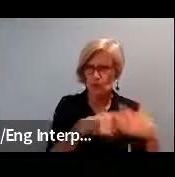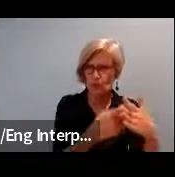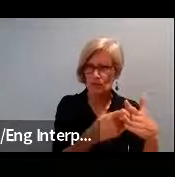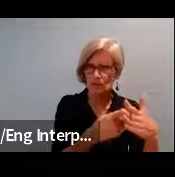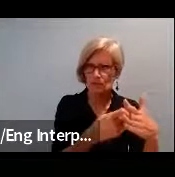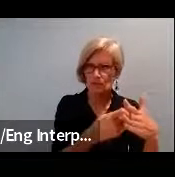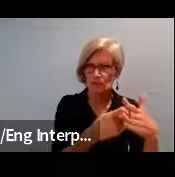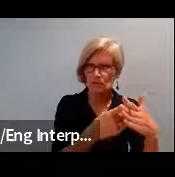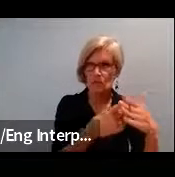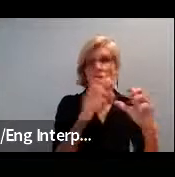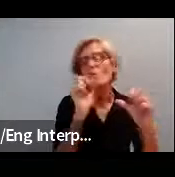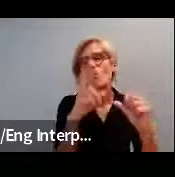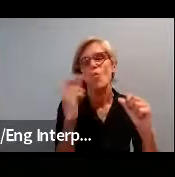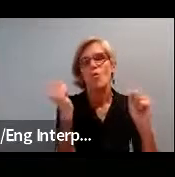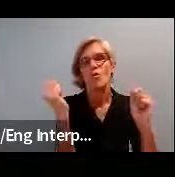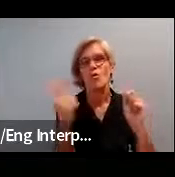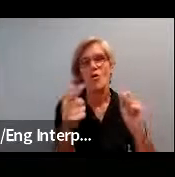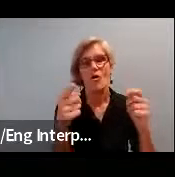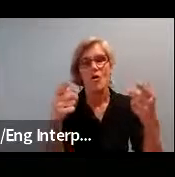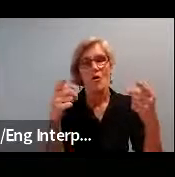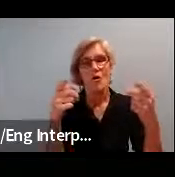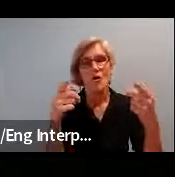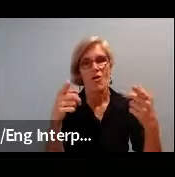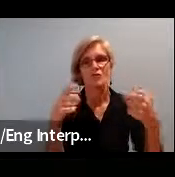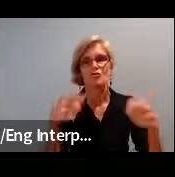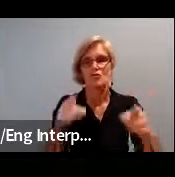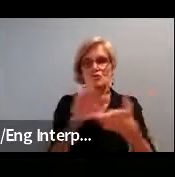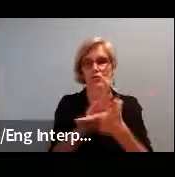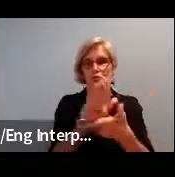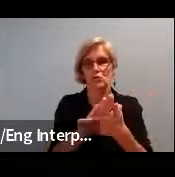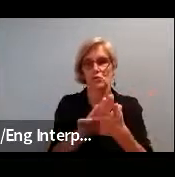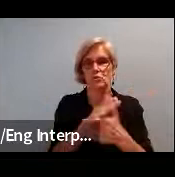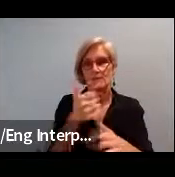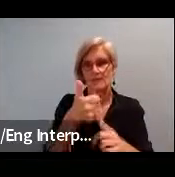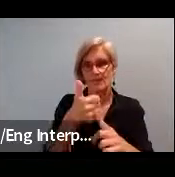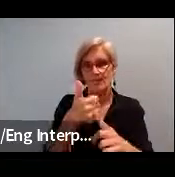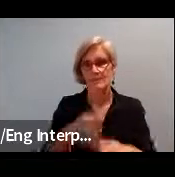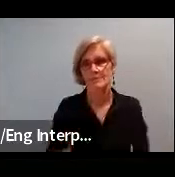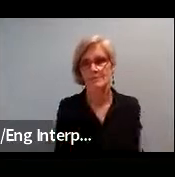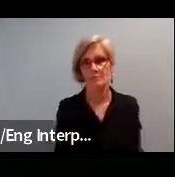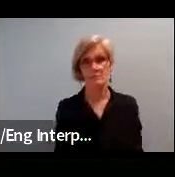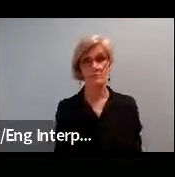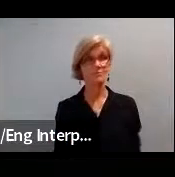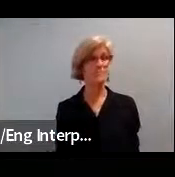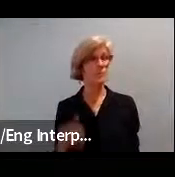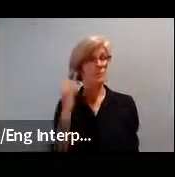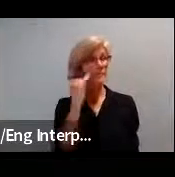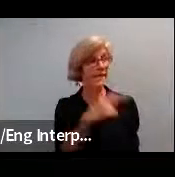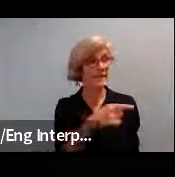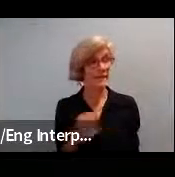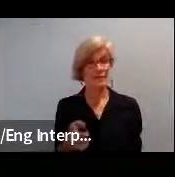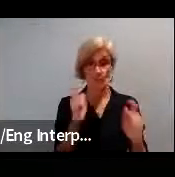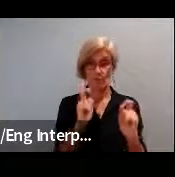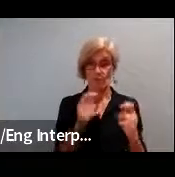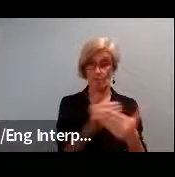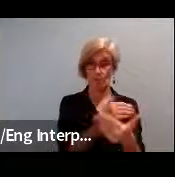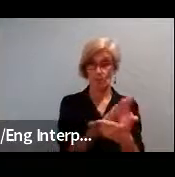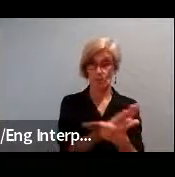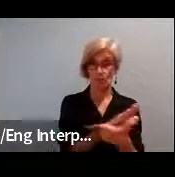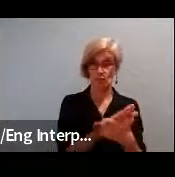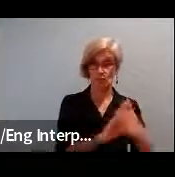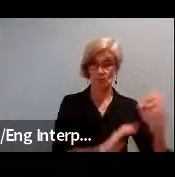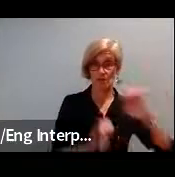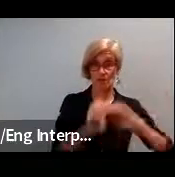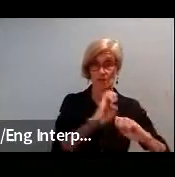year, or are they done when school starts? So if you have turned in your preschool evaluation, then your child will not